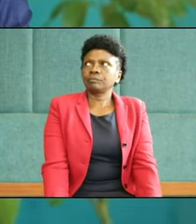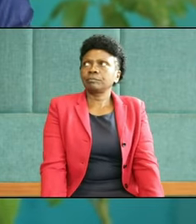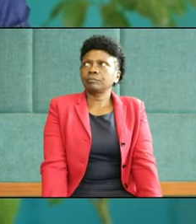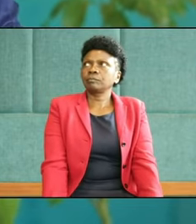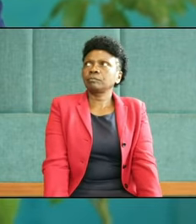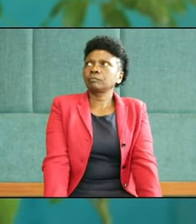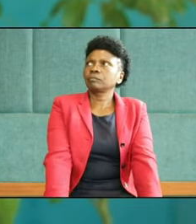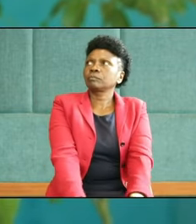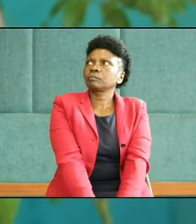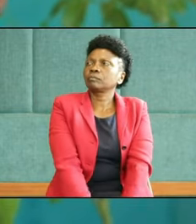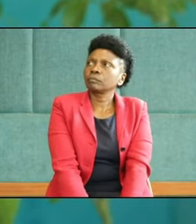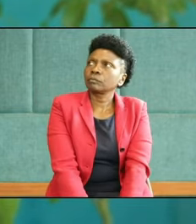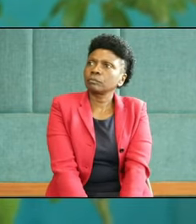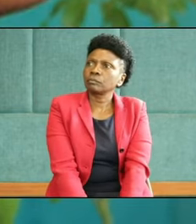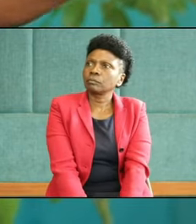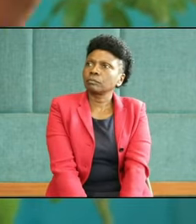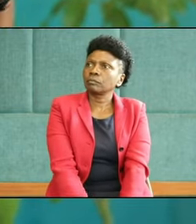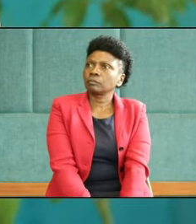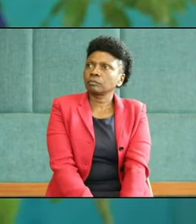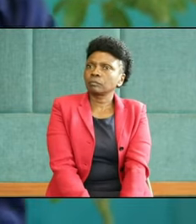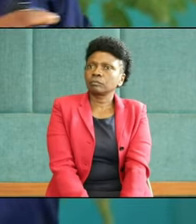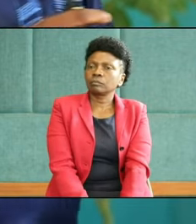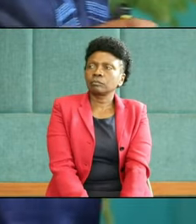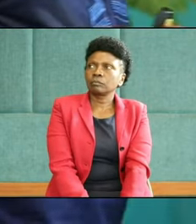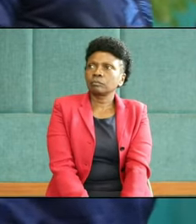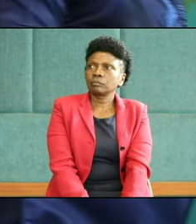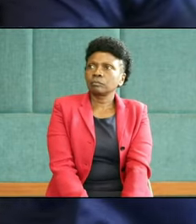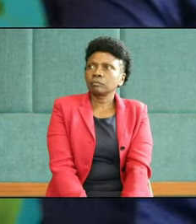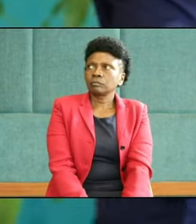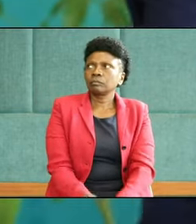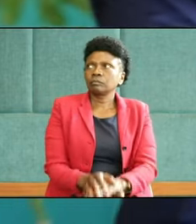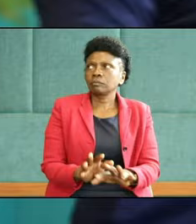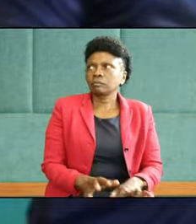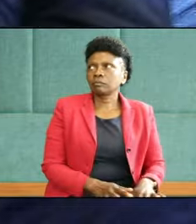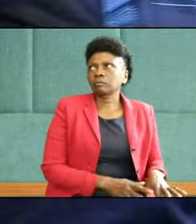Good. We are singing all the stanzas.